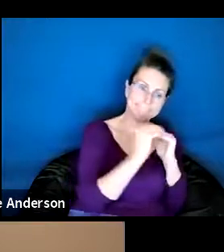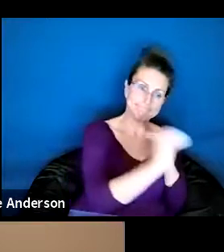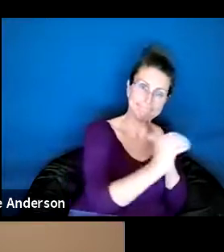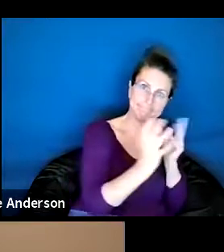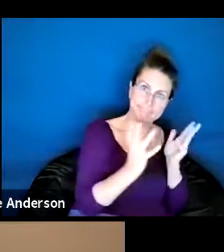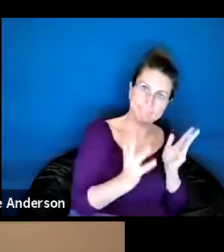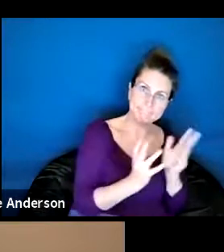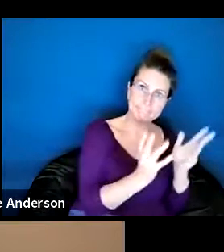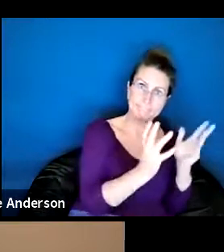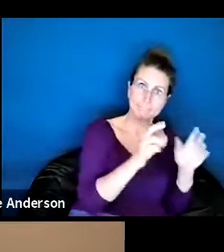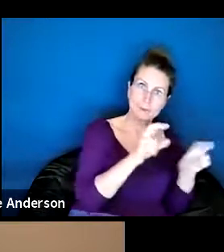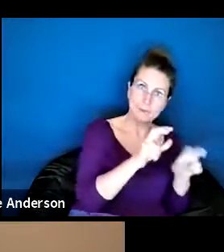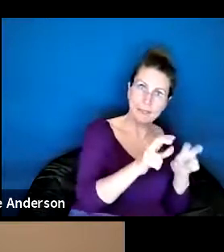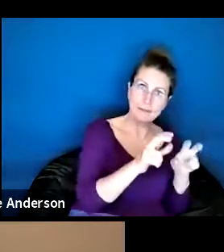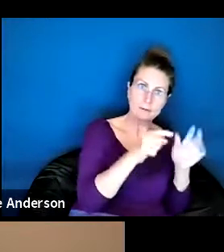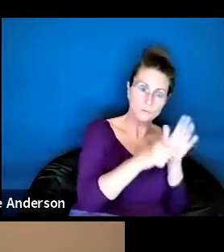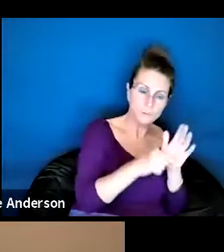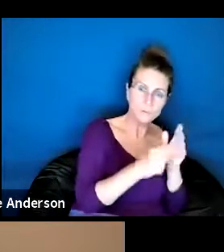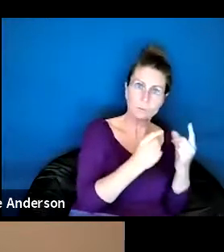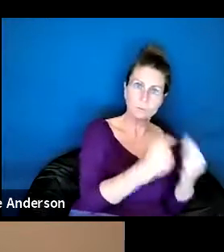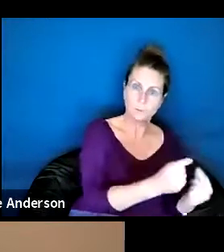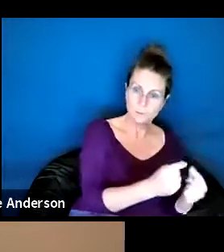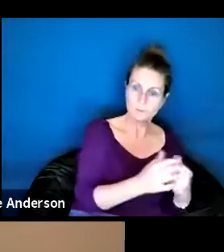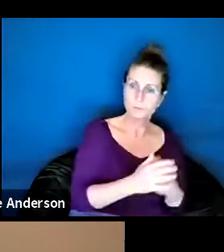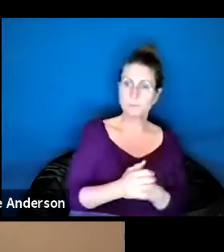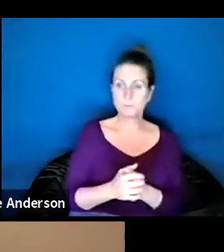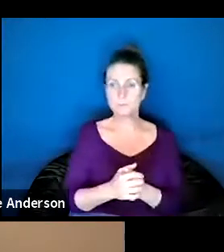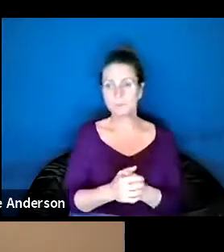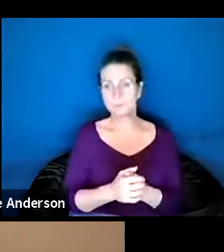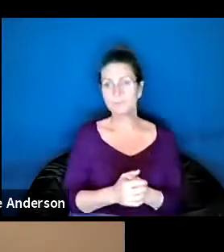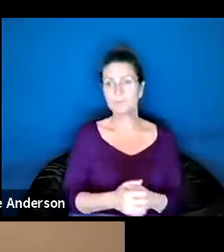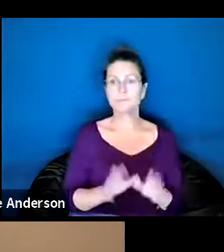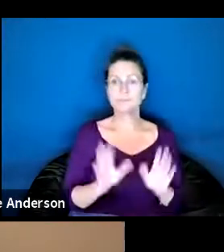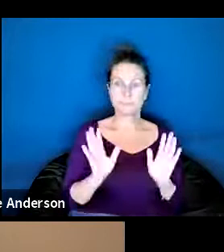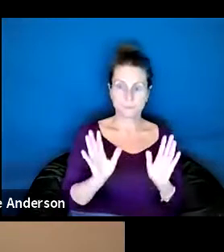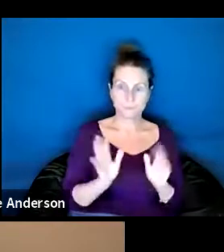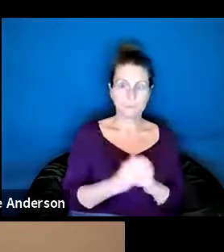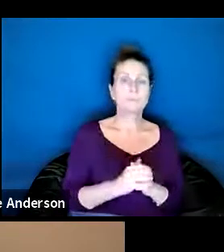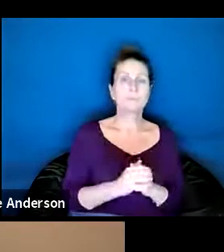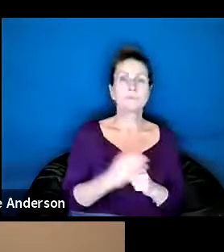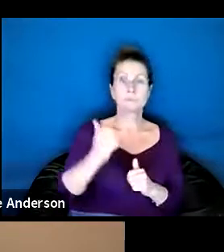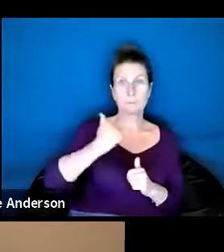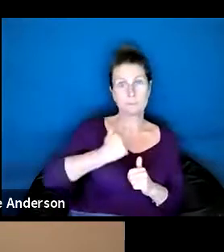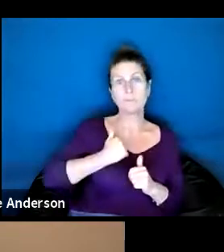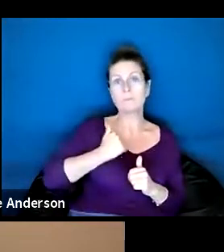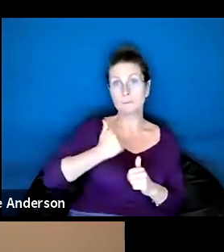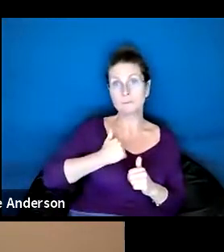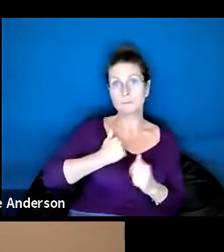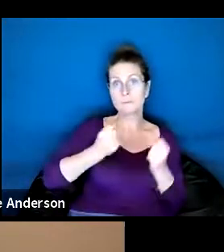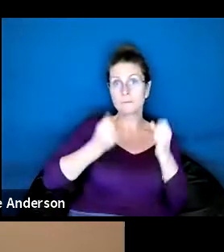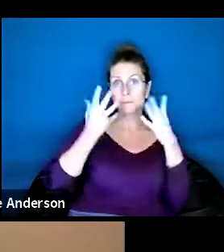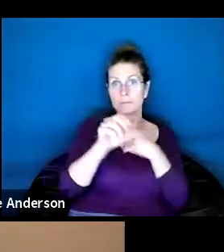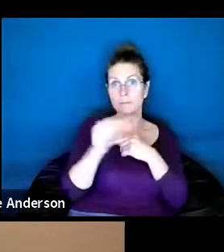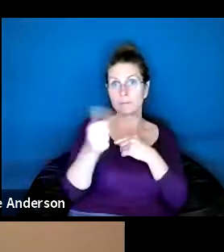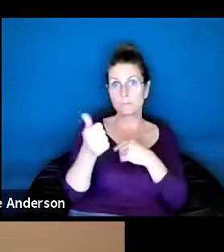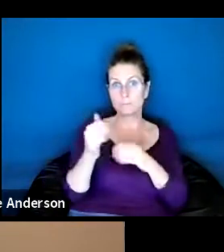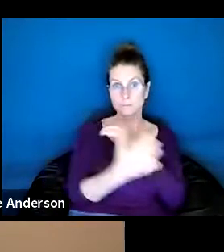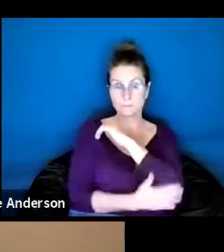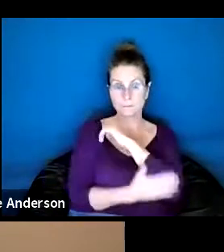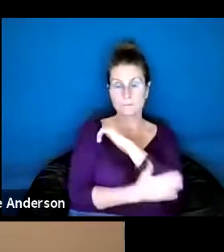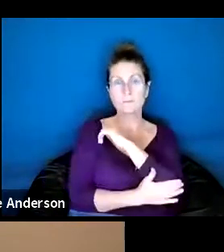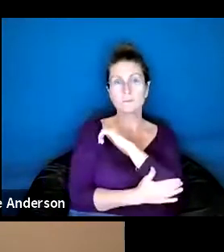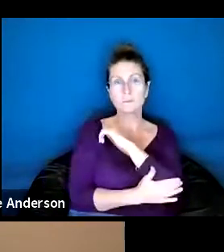Thank you. We've got another question. In Canada, just like many other countries, a significant portion